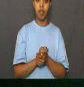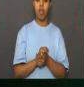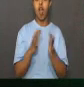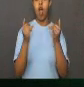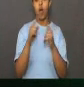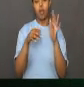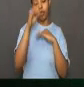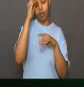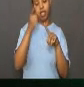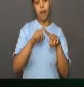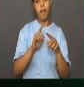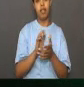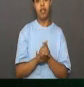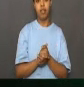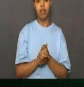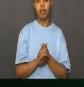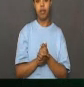Let's get back to our lesson.